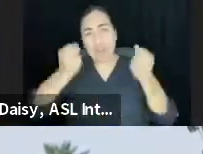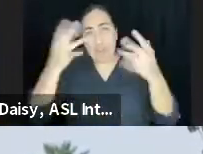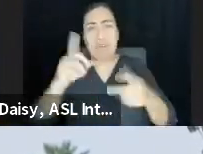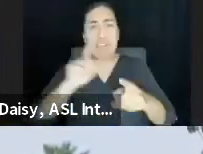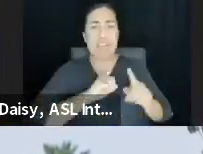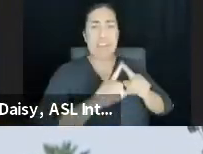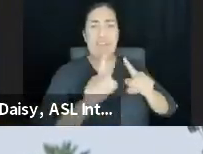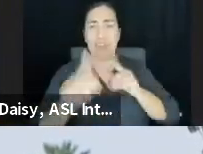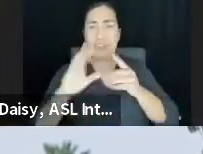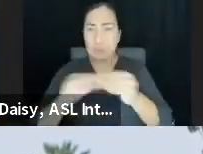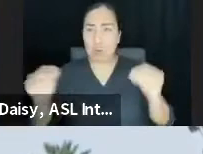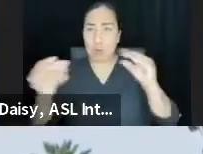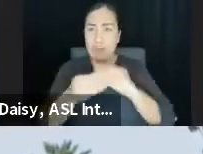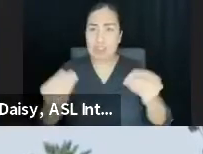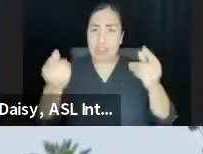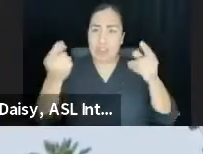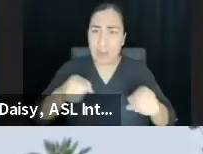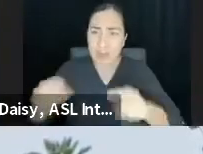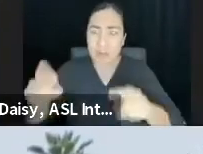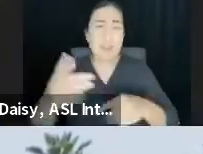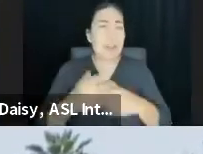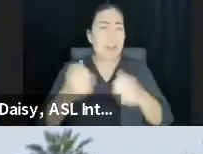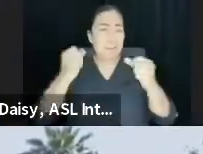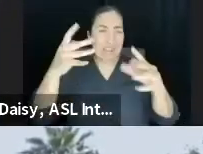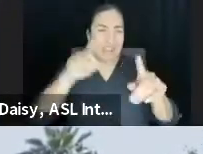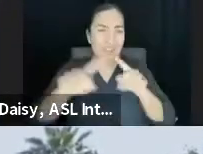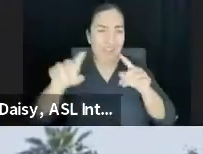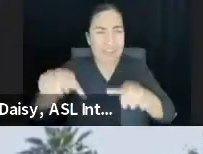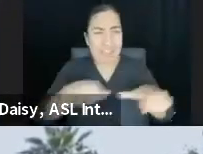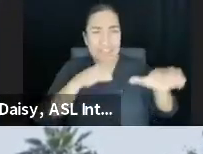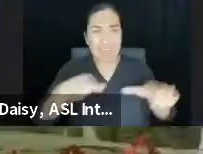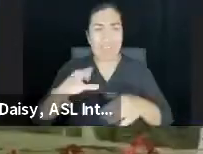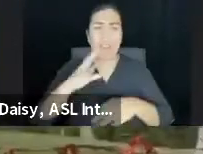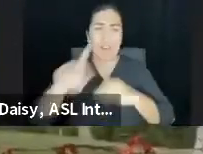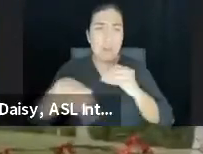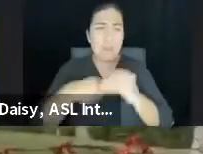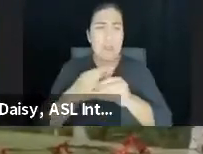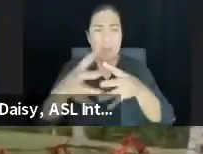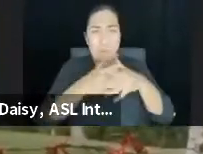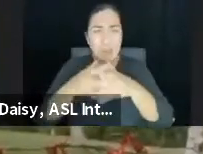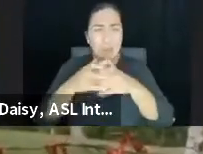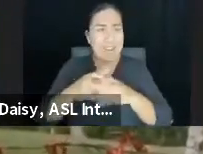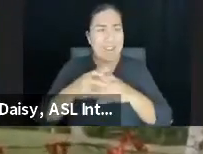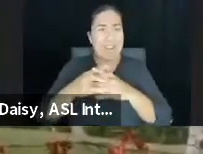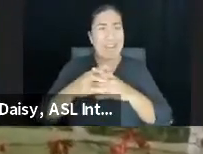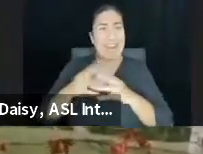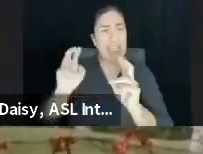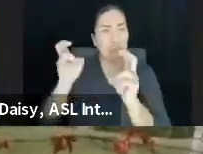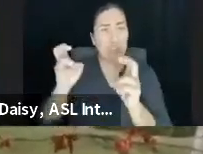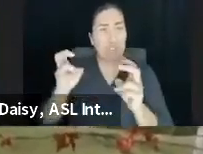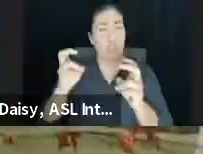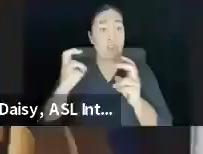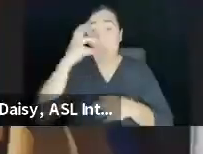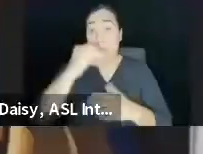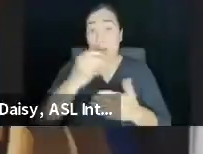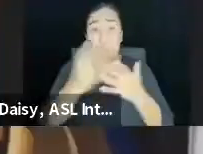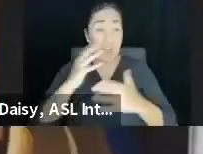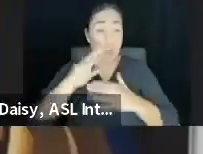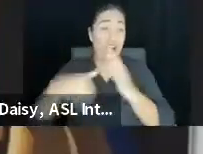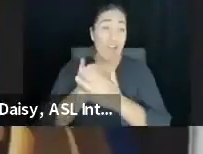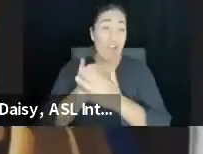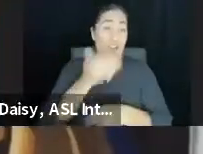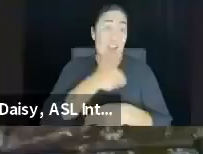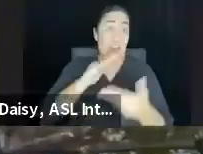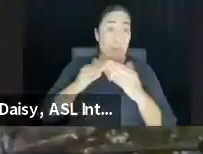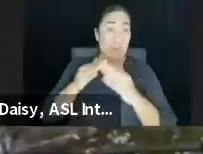Your shirt is a racial slur, as defined by the dictionary. The subject of missing and murdered Indigenous women is